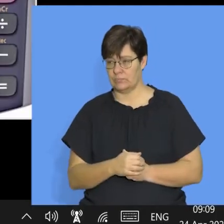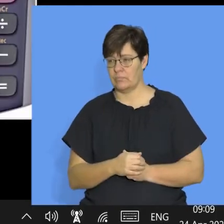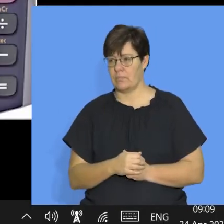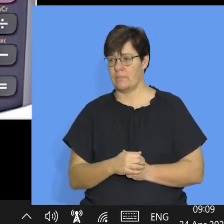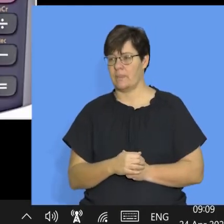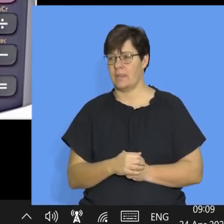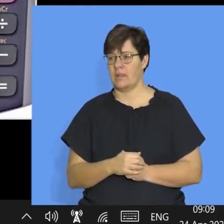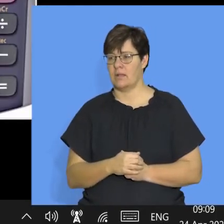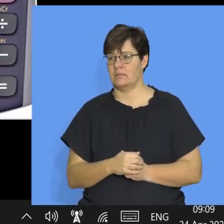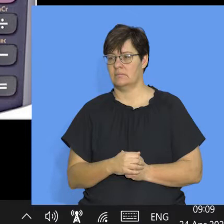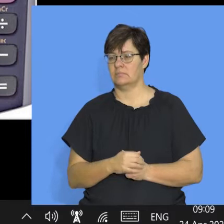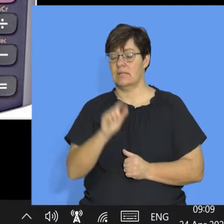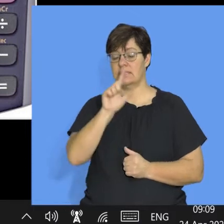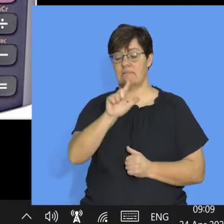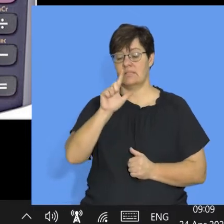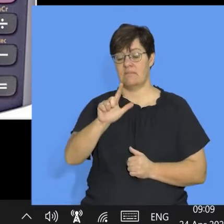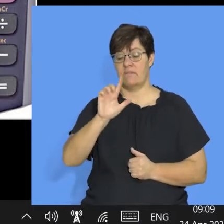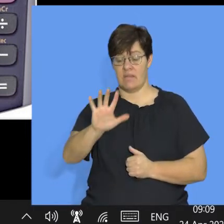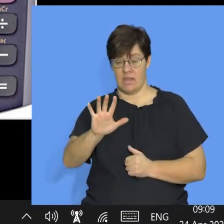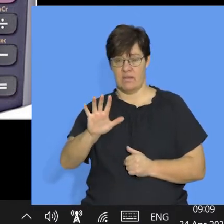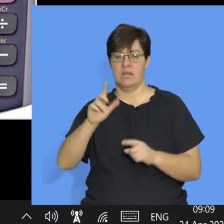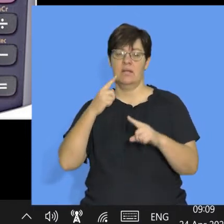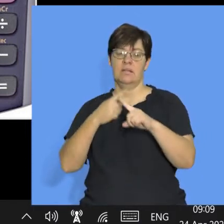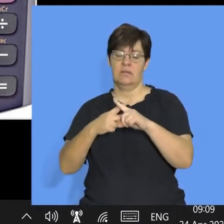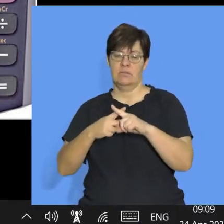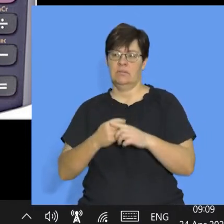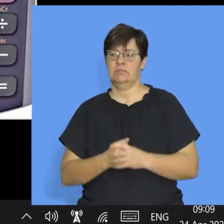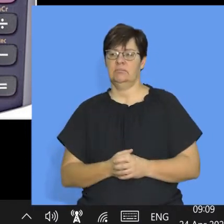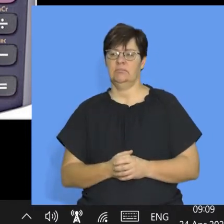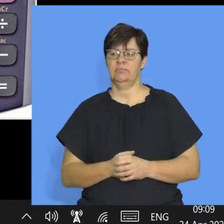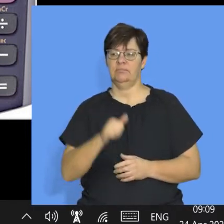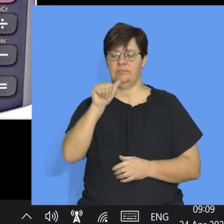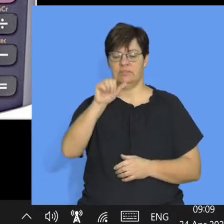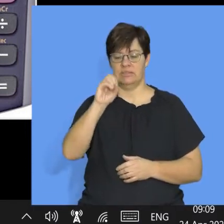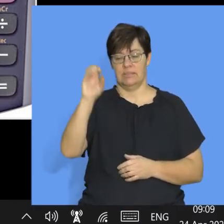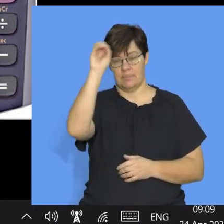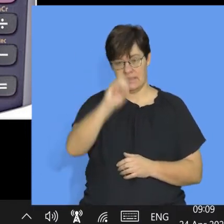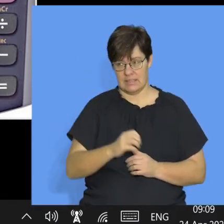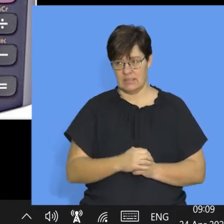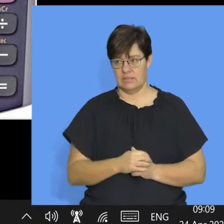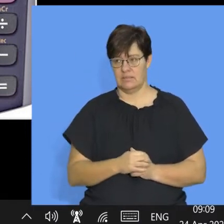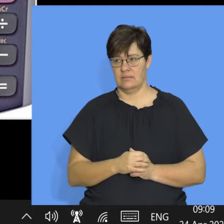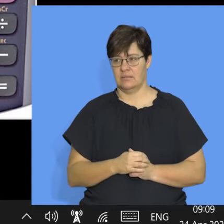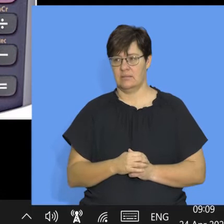would be 775 times 60%,